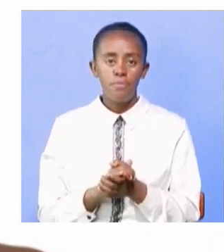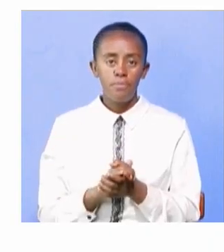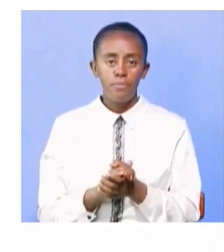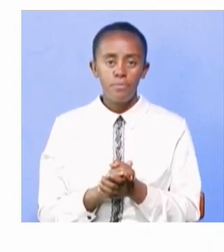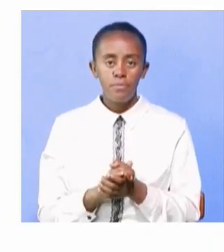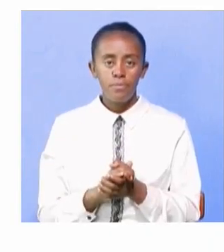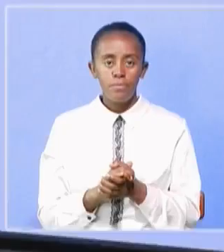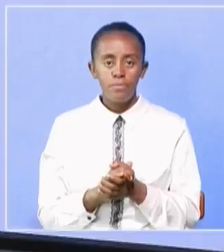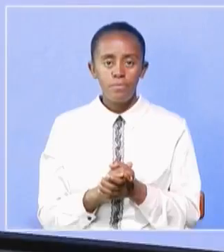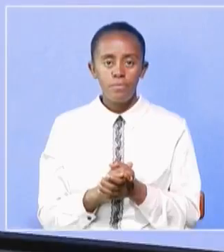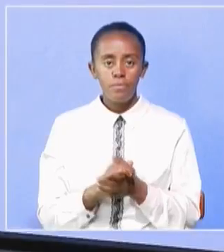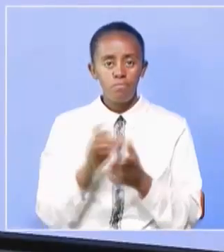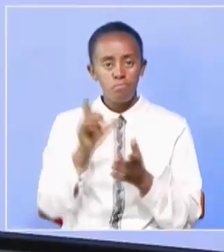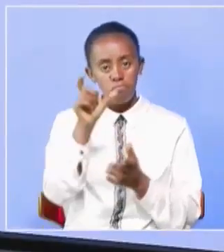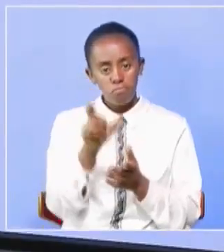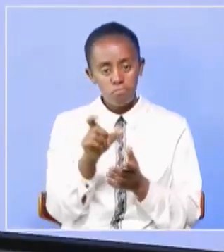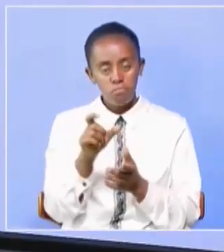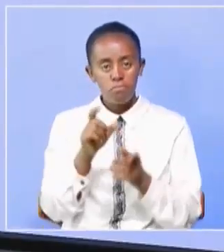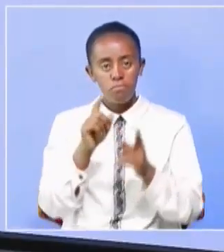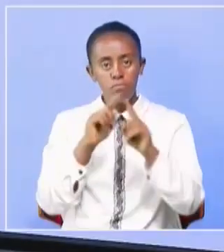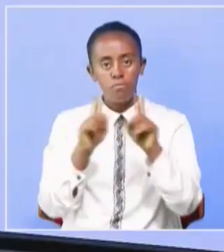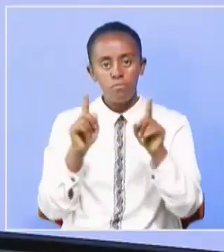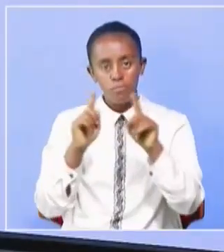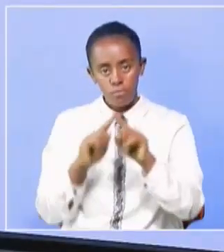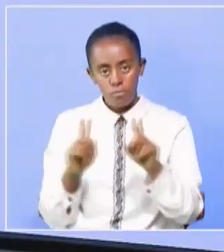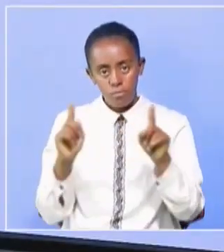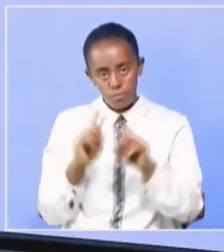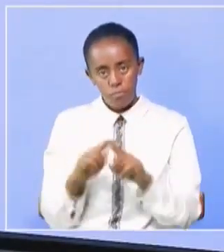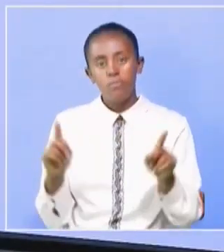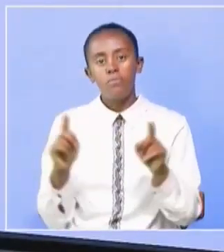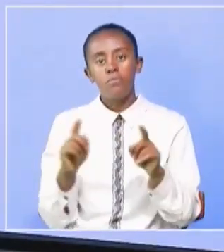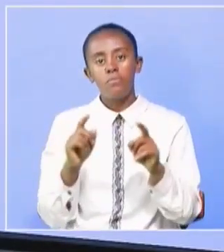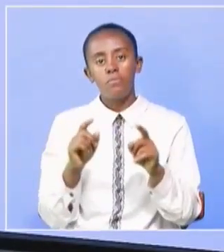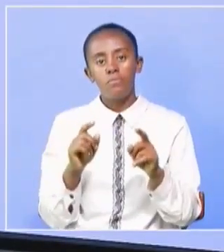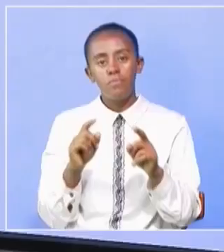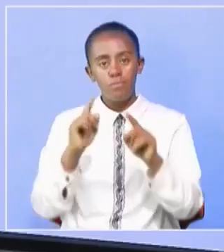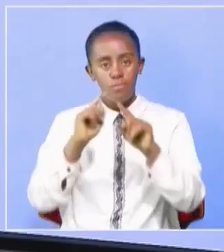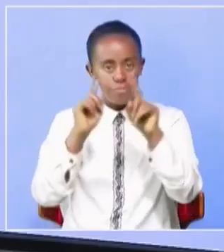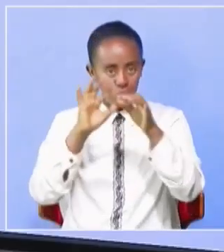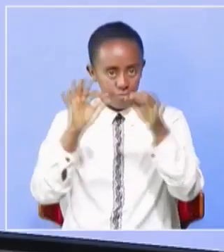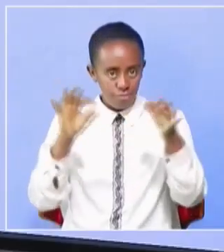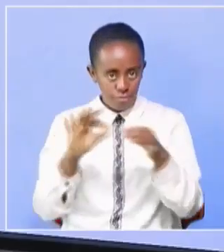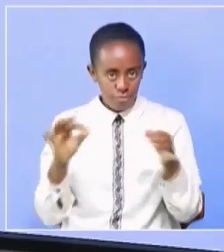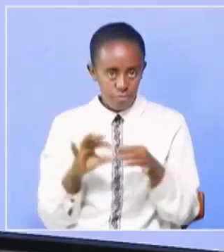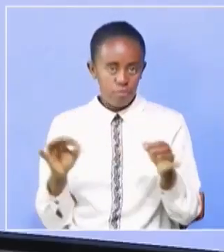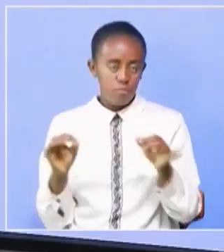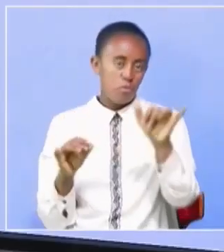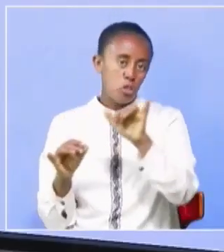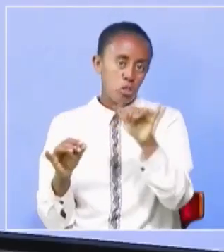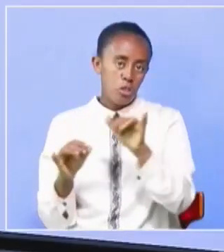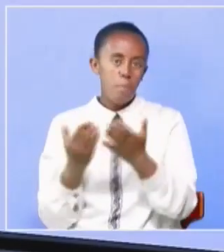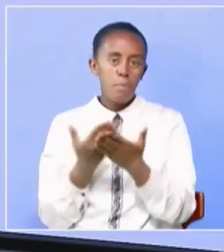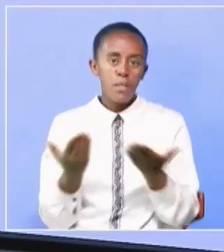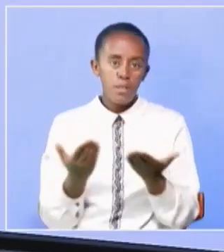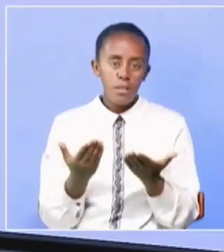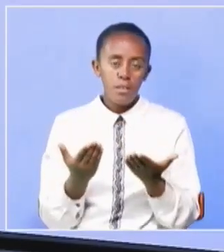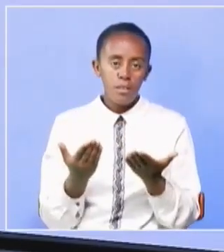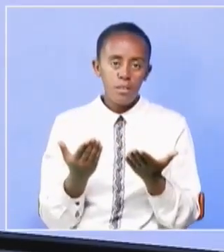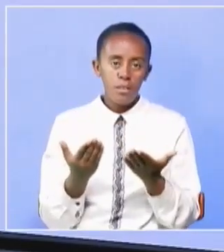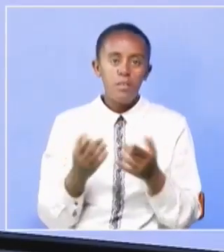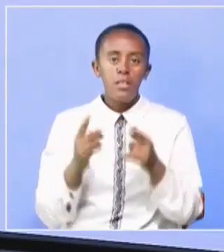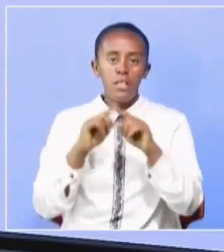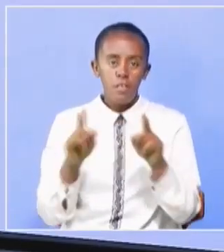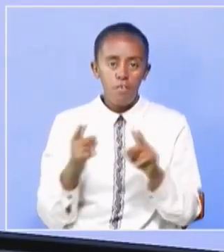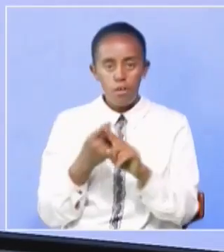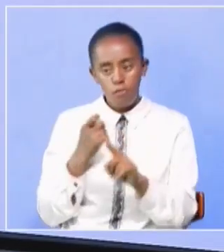If you see here, we have differ in different contexts, but it's still saying the same thing. It's saying what?